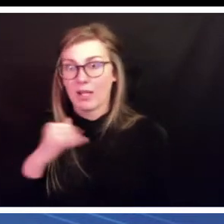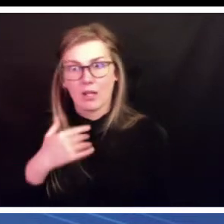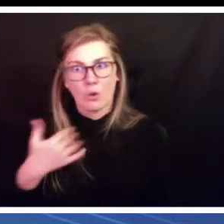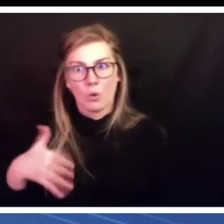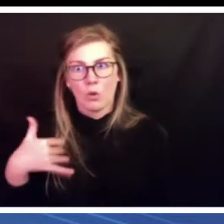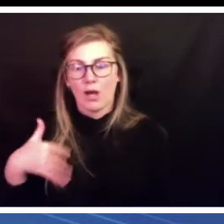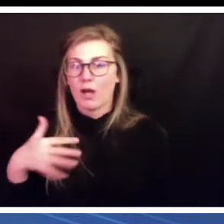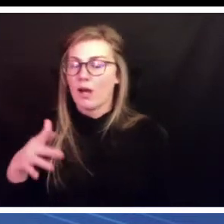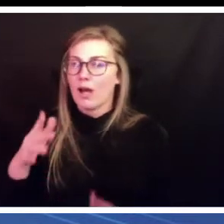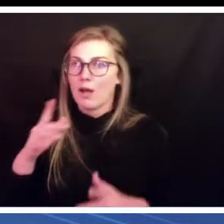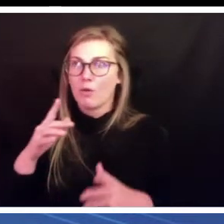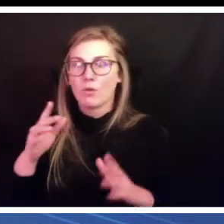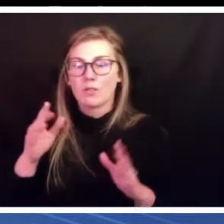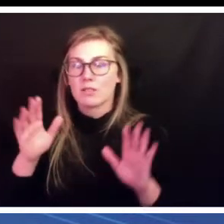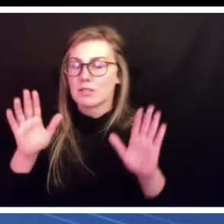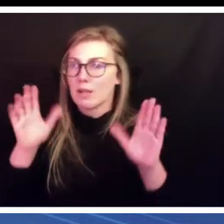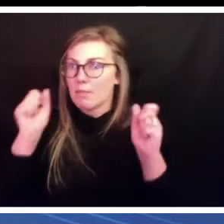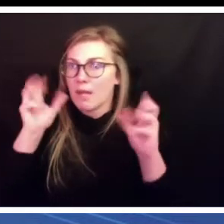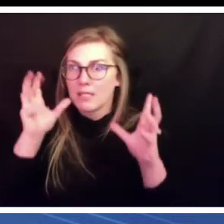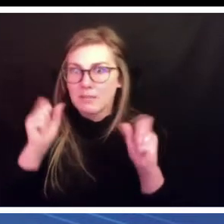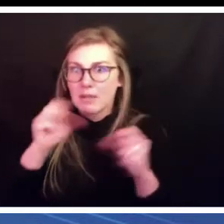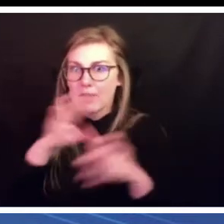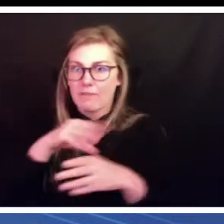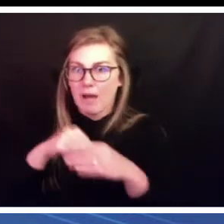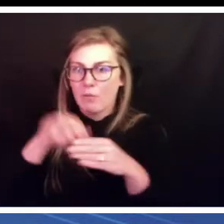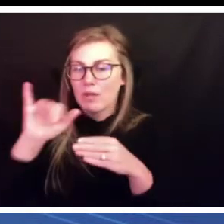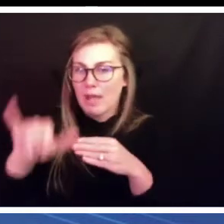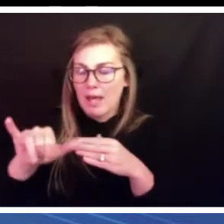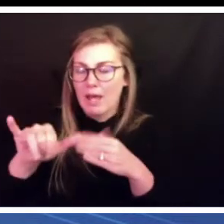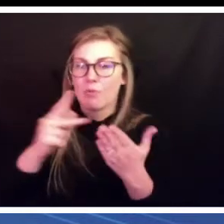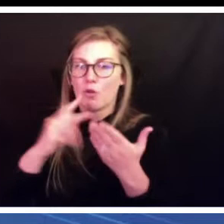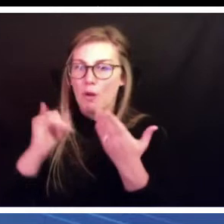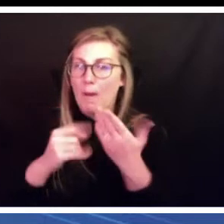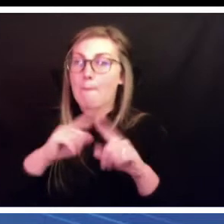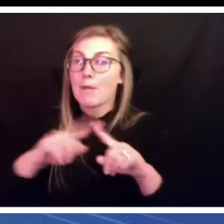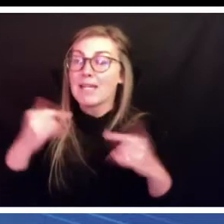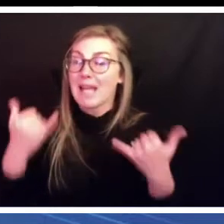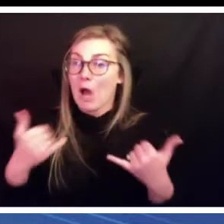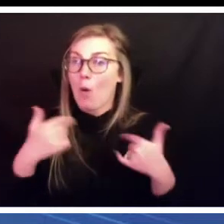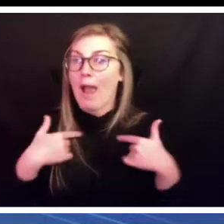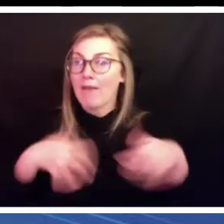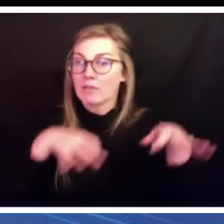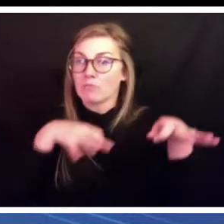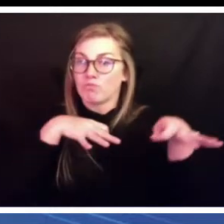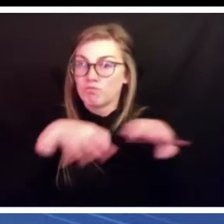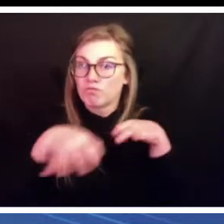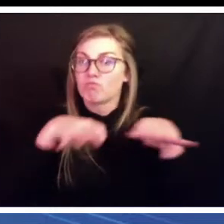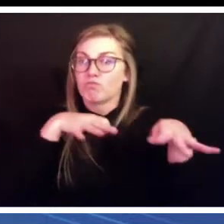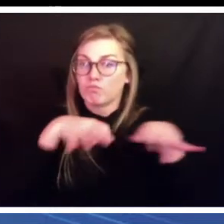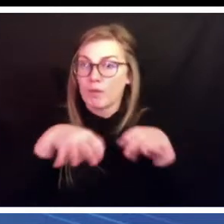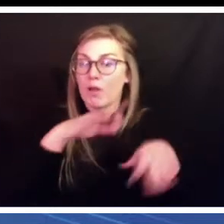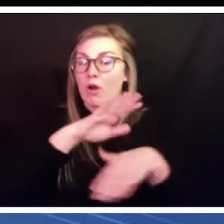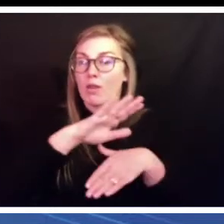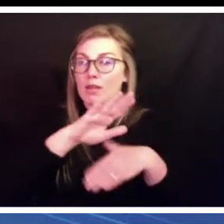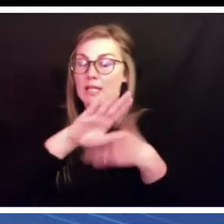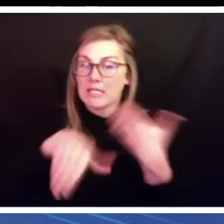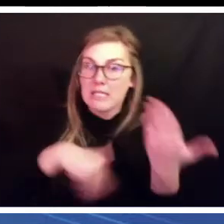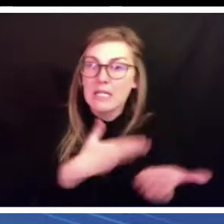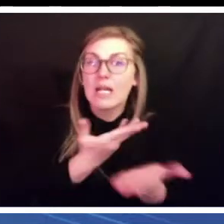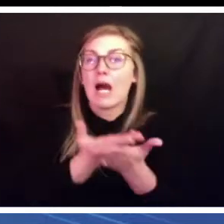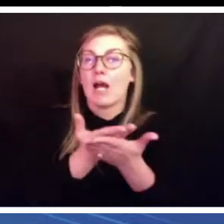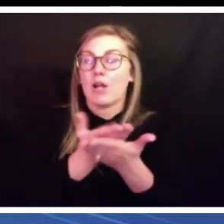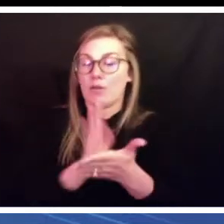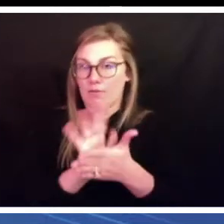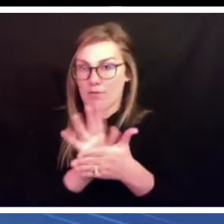not only was I dealing with describing the entire film as a narrator and all the text on screen, which was quite a bit